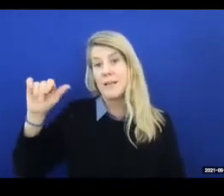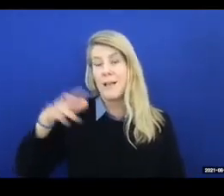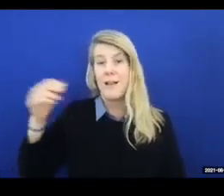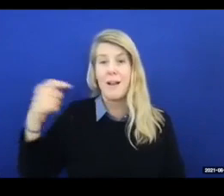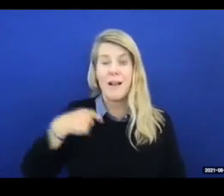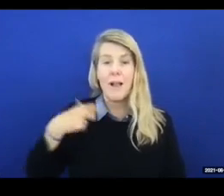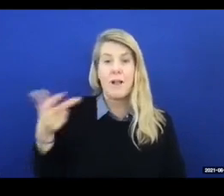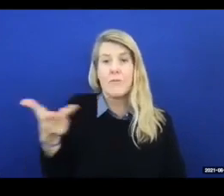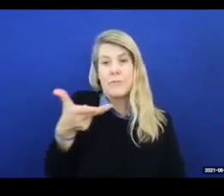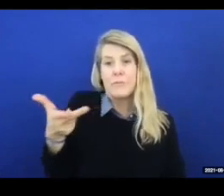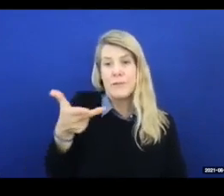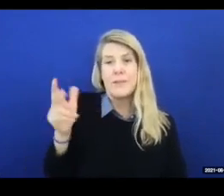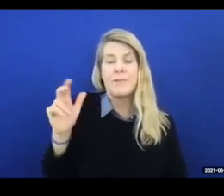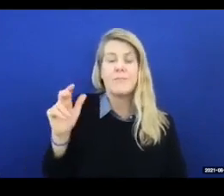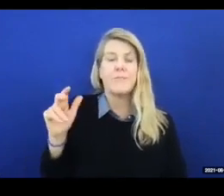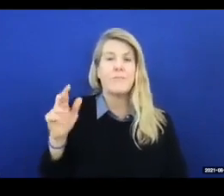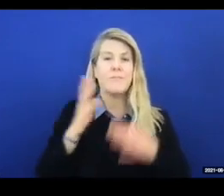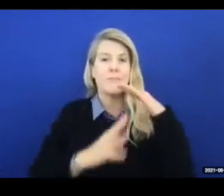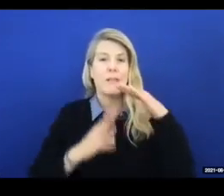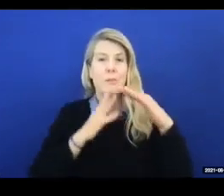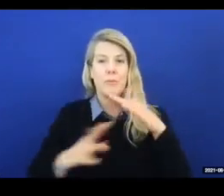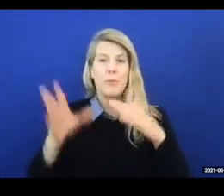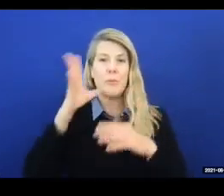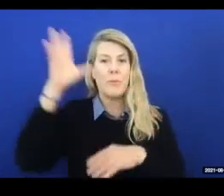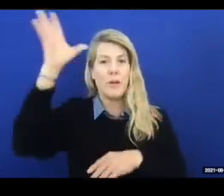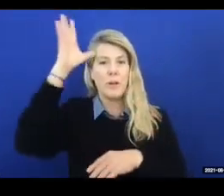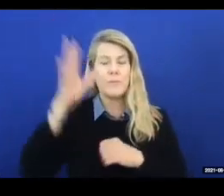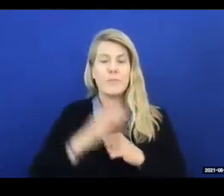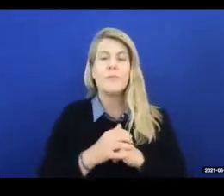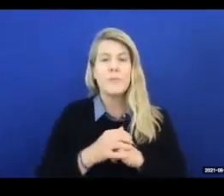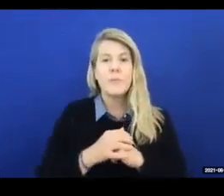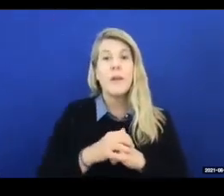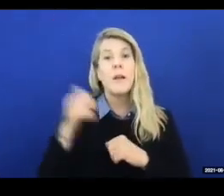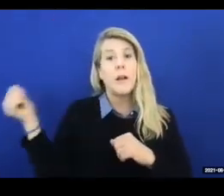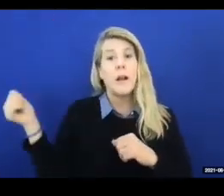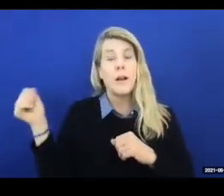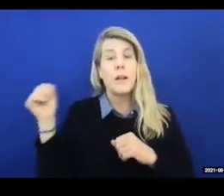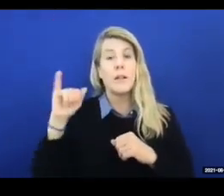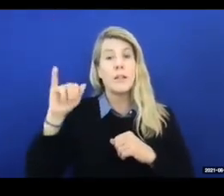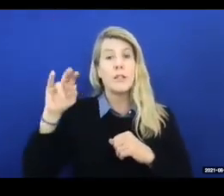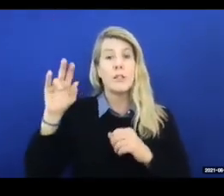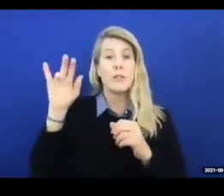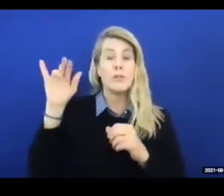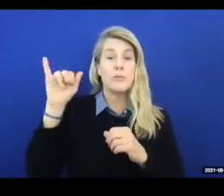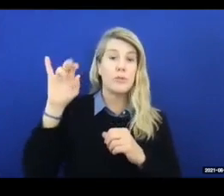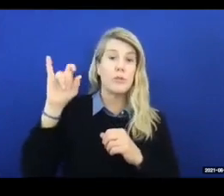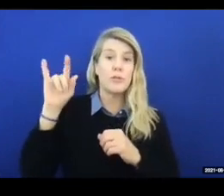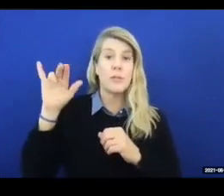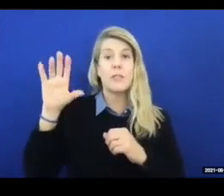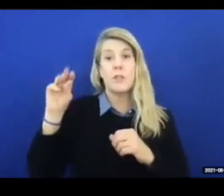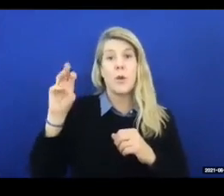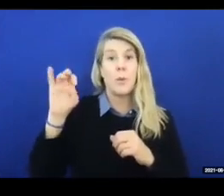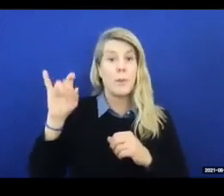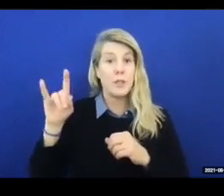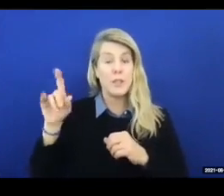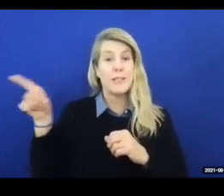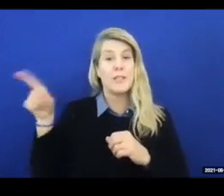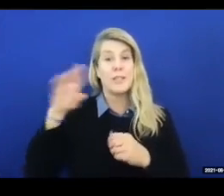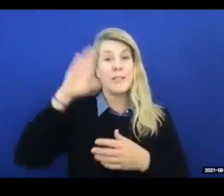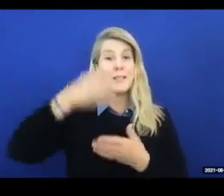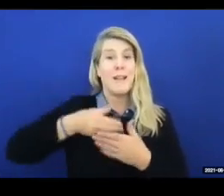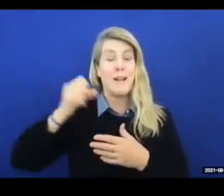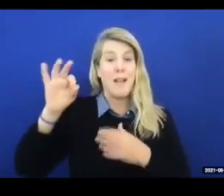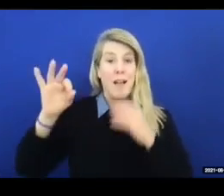immigrant AAPI parents. Insurance Commissioner Ricardo Lara is the son of a formerly undocumented